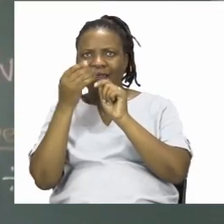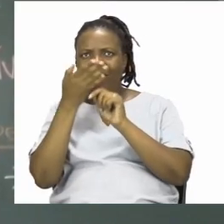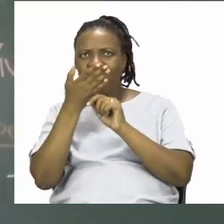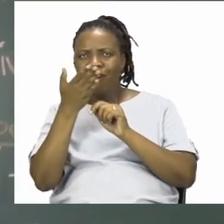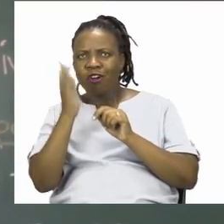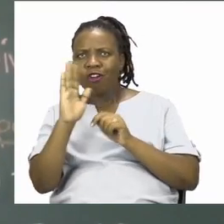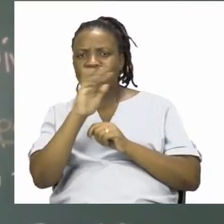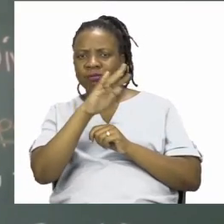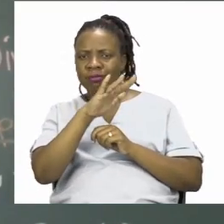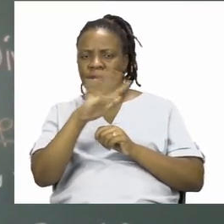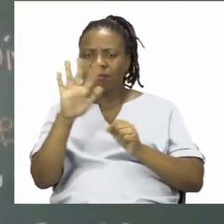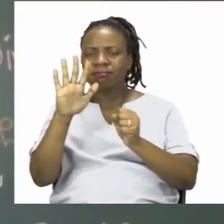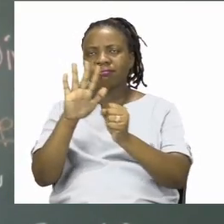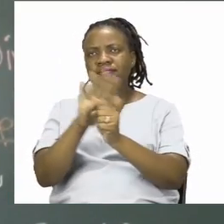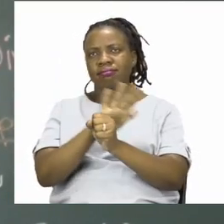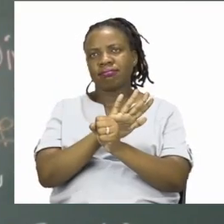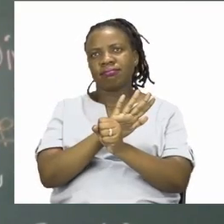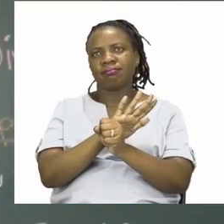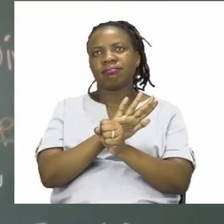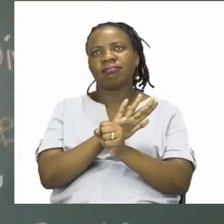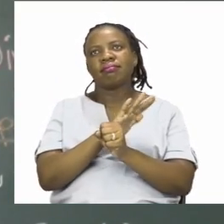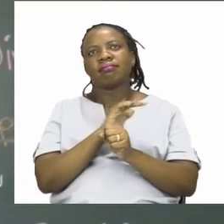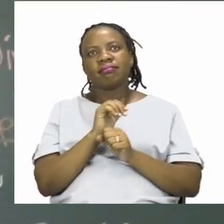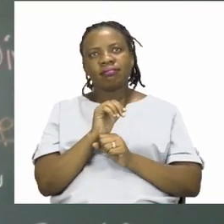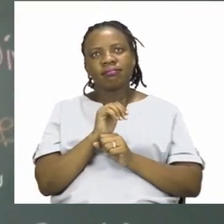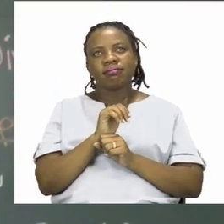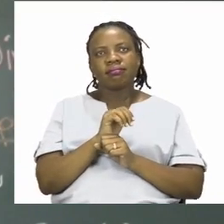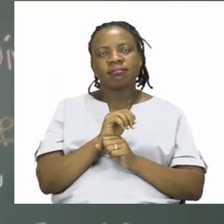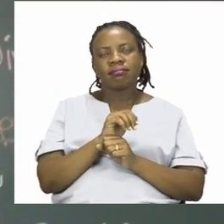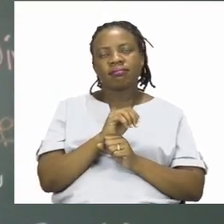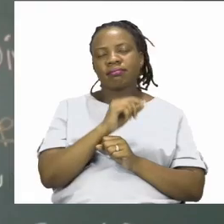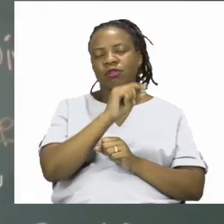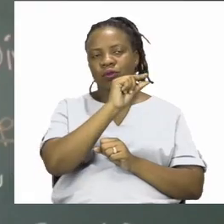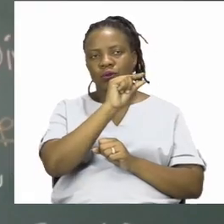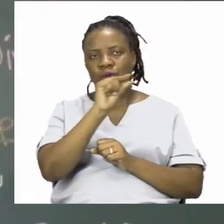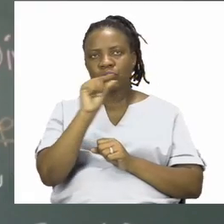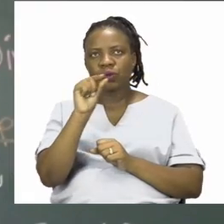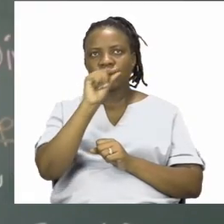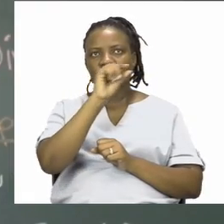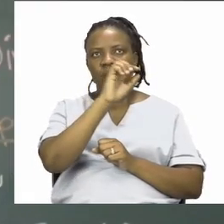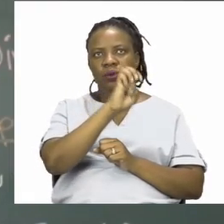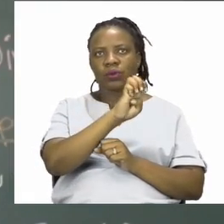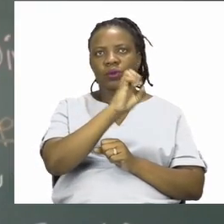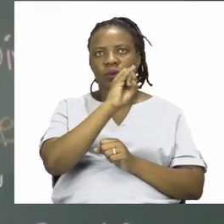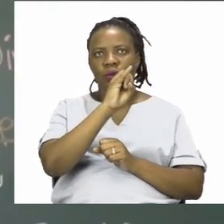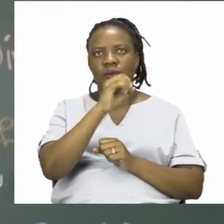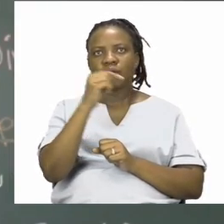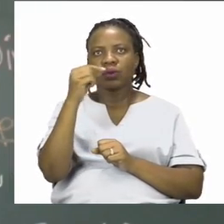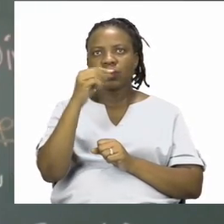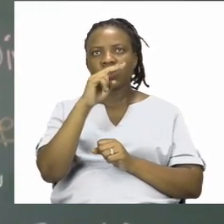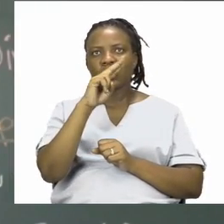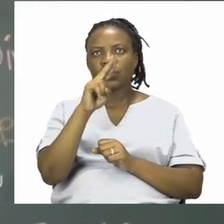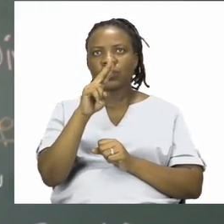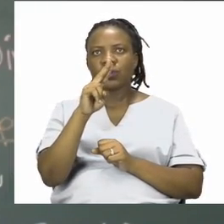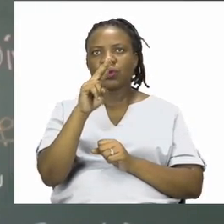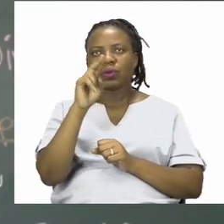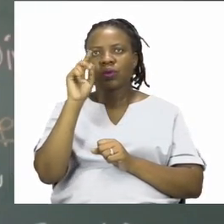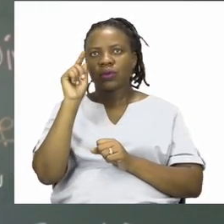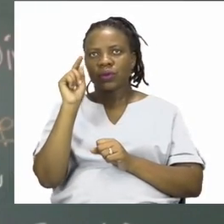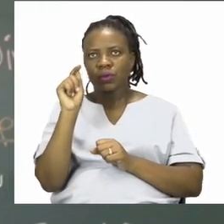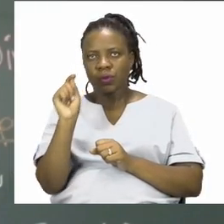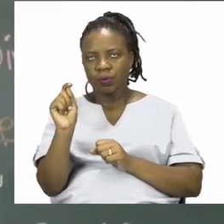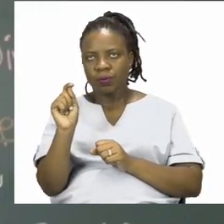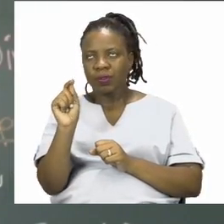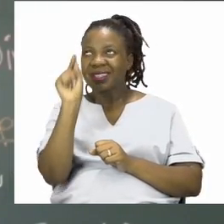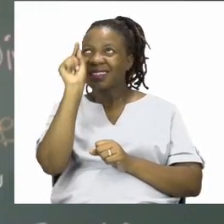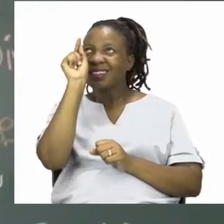the letters for the word 8. Now let's try number 12. So here you see the number